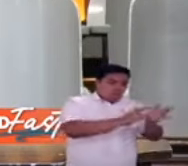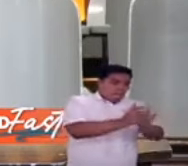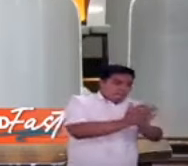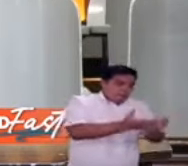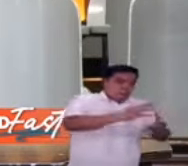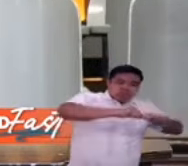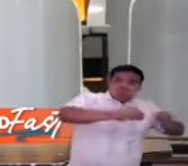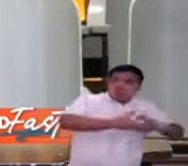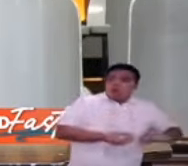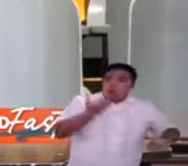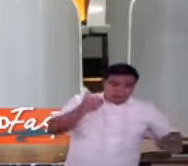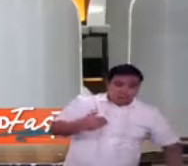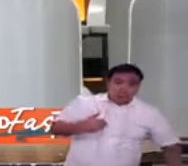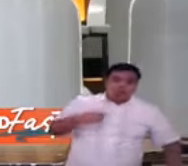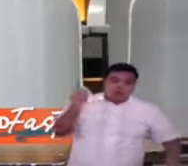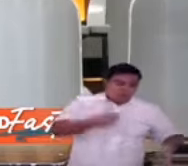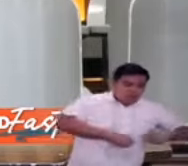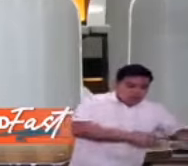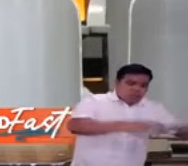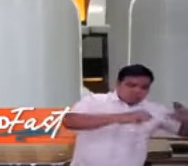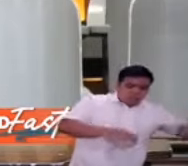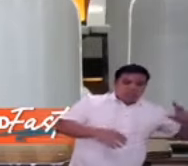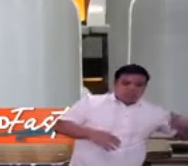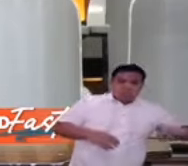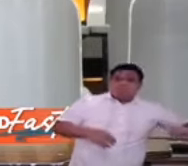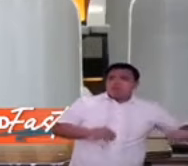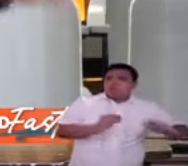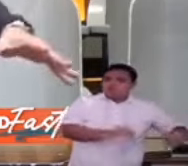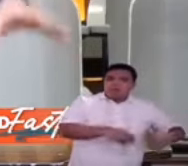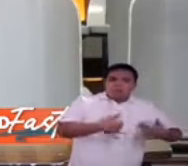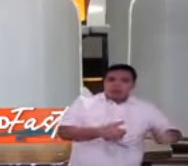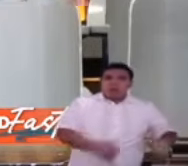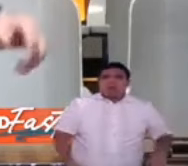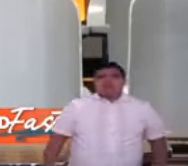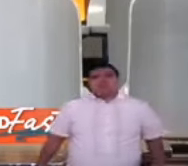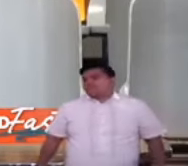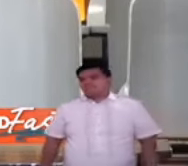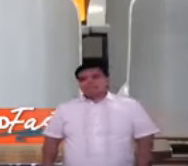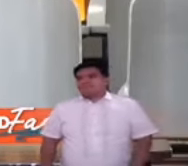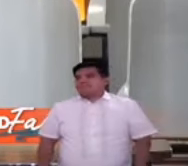have been exposed to really things that should not be given to children.